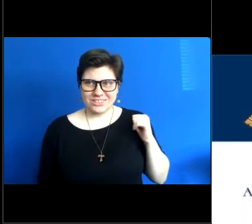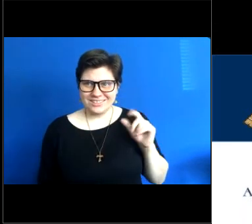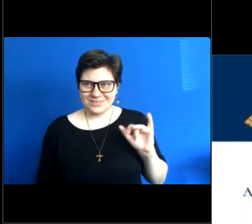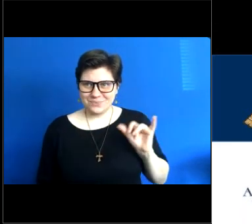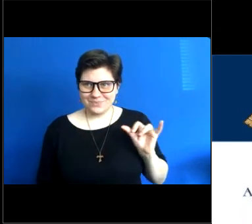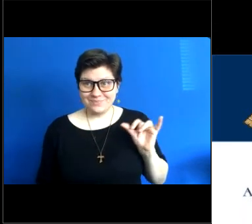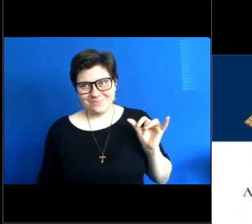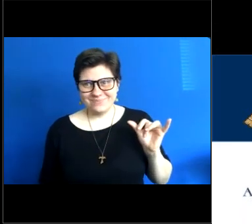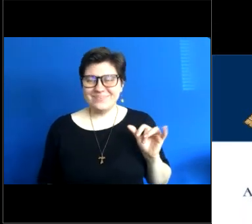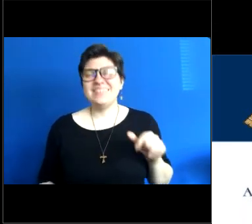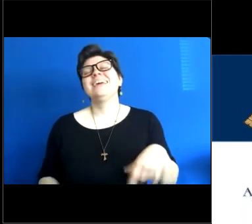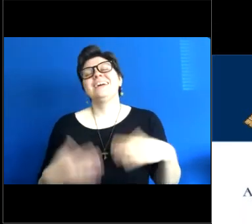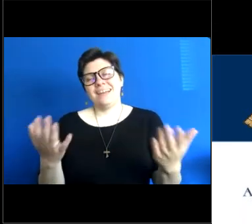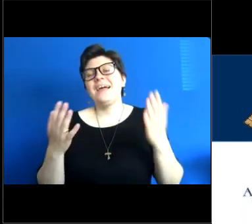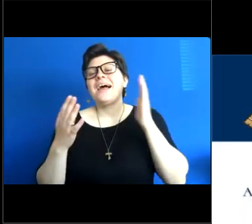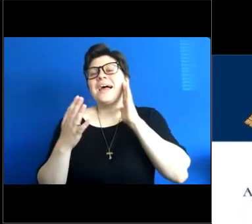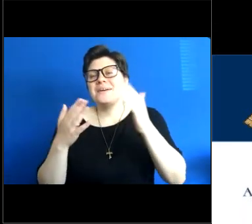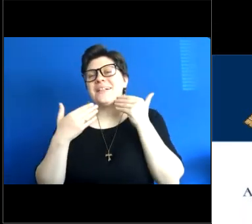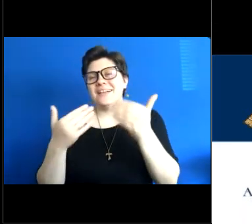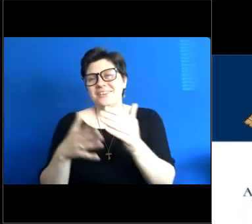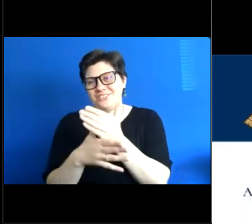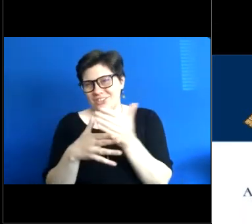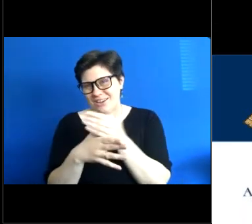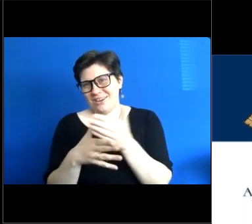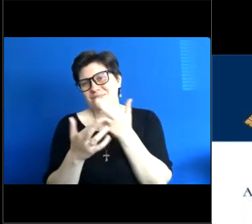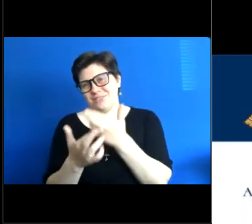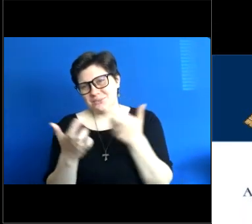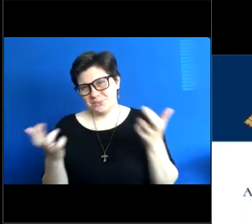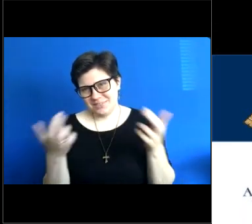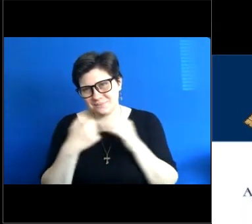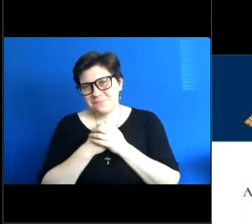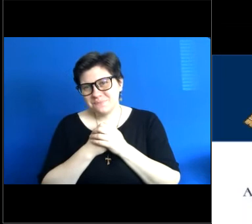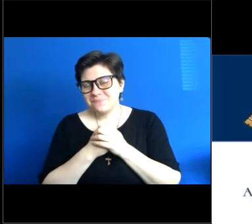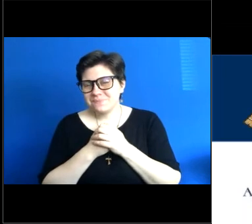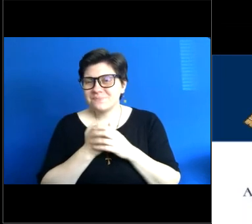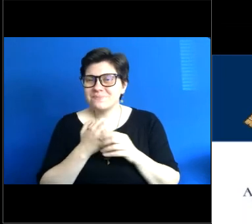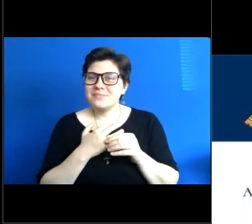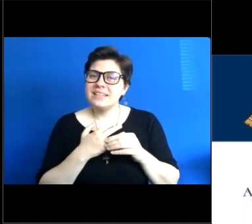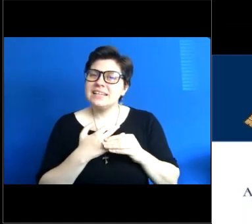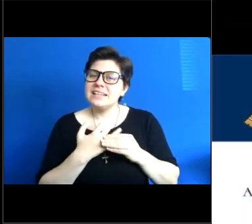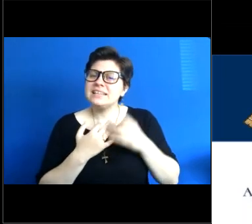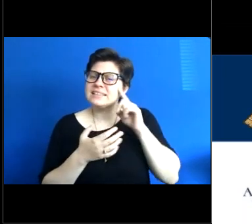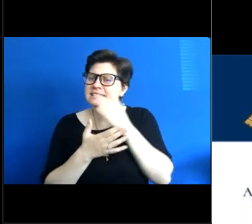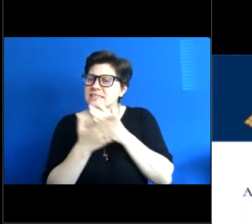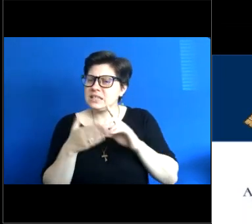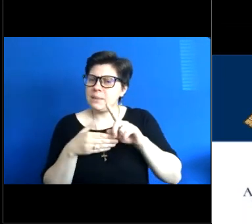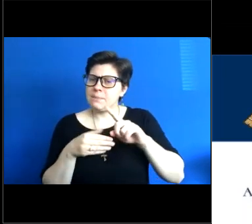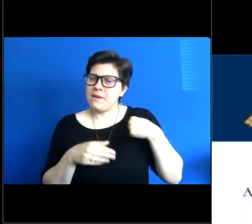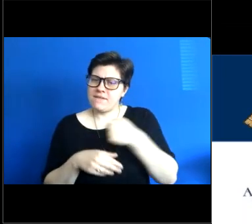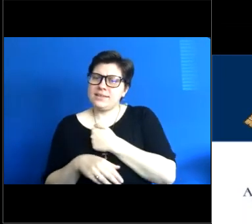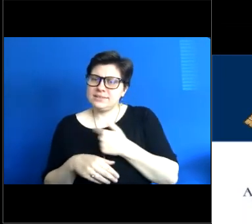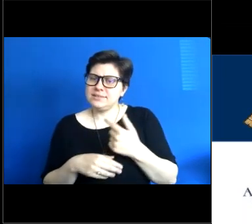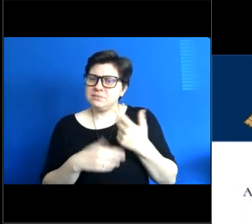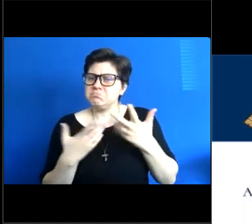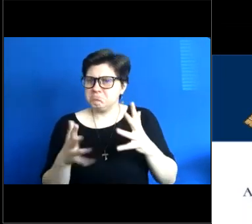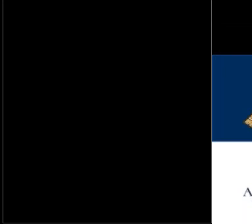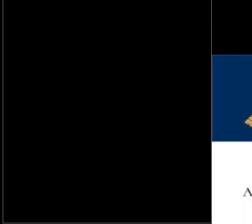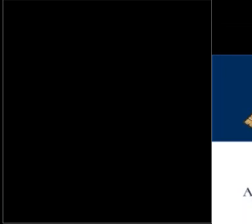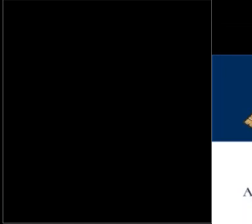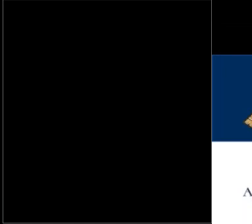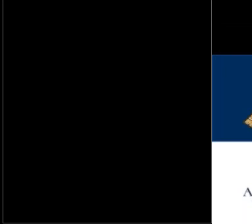So let's go ahead and share some resources that I think some of us here might be familiar with this